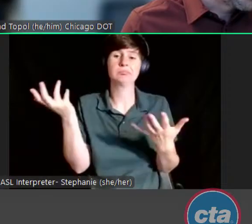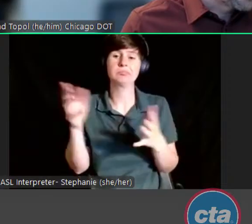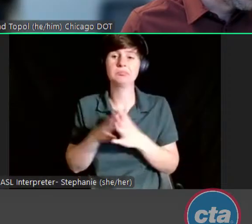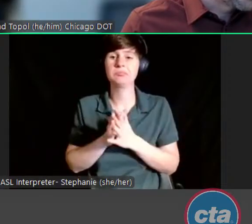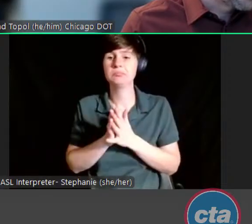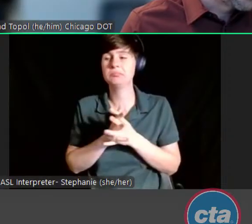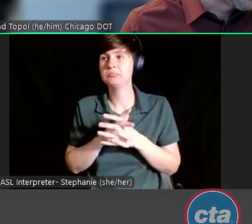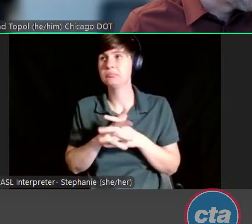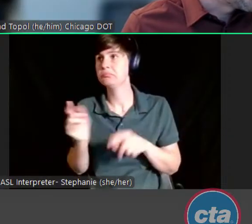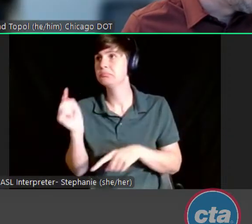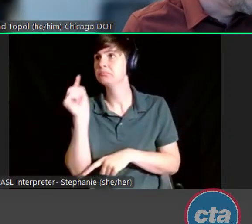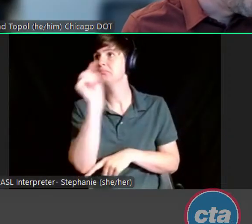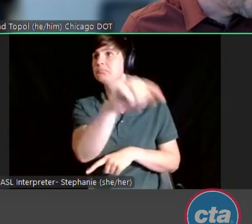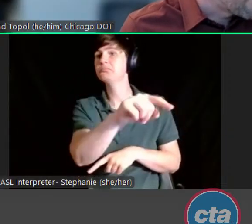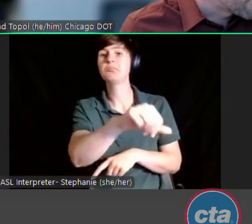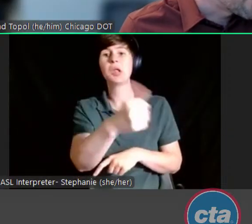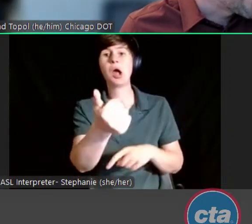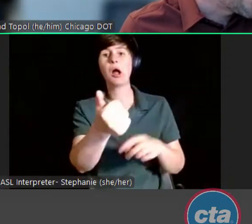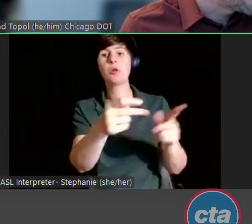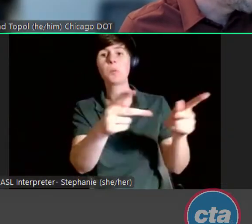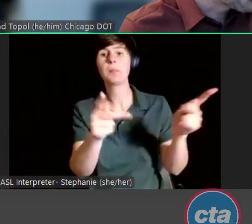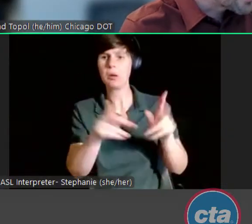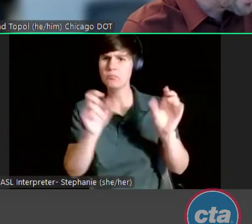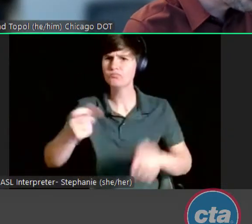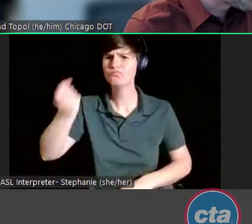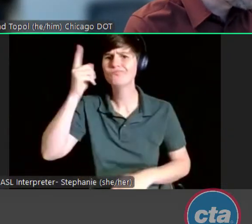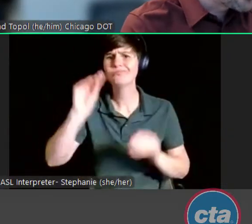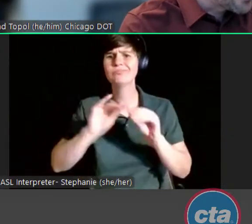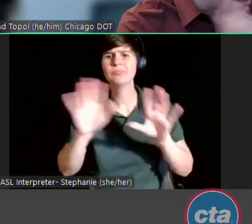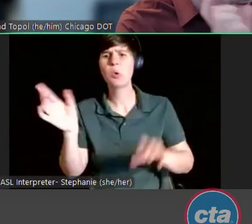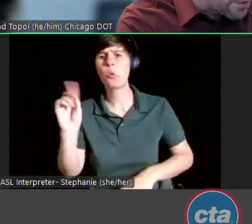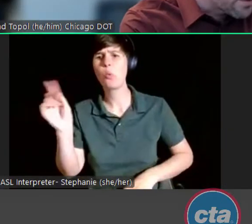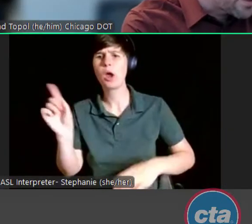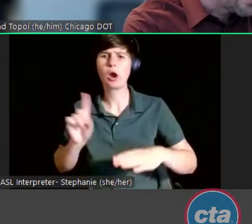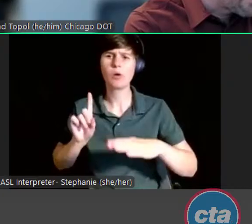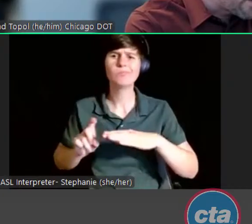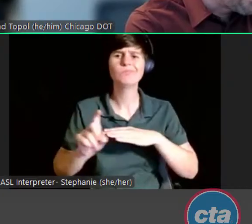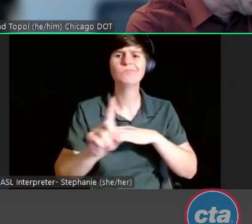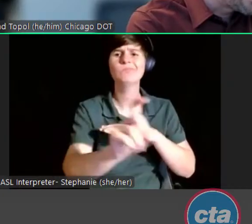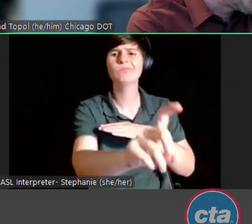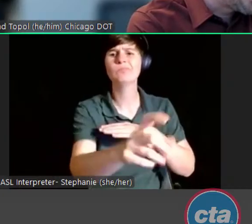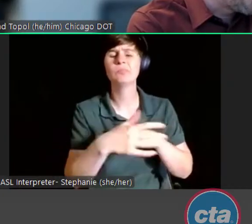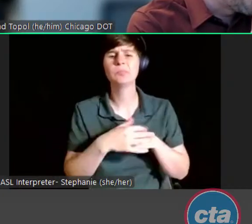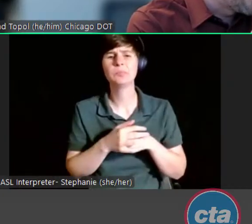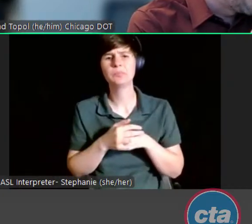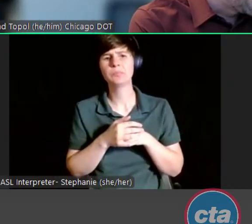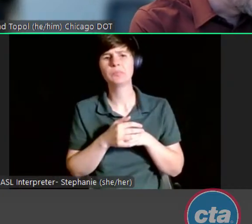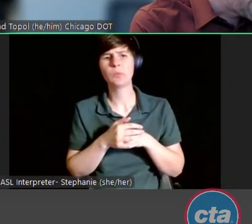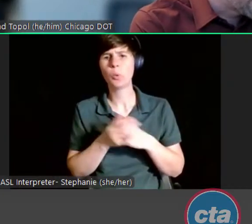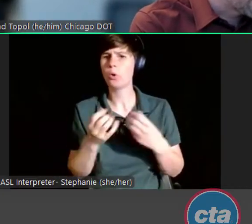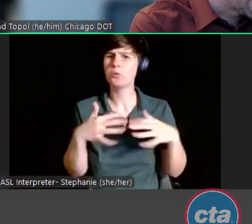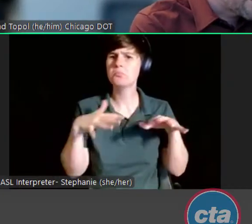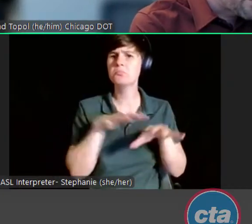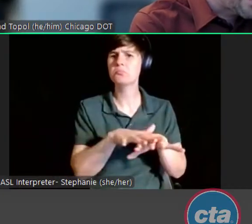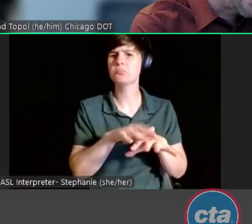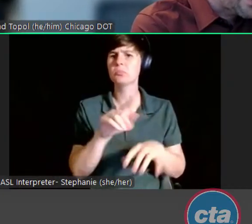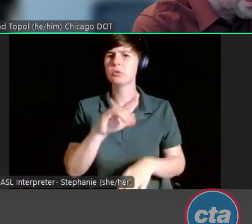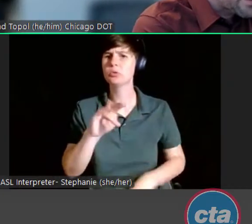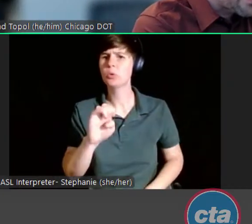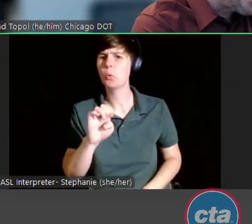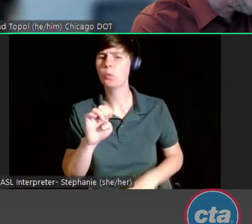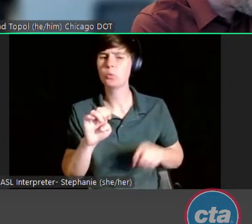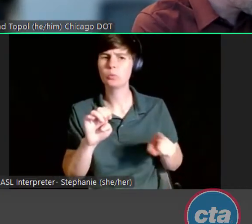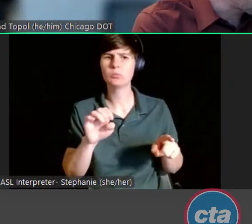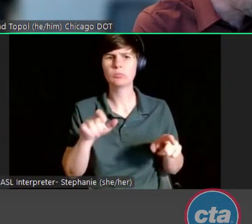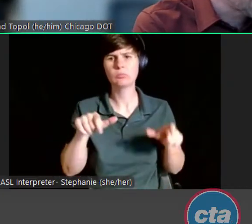where is there another facility that they may be crossing into, or a conflict zone that is linear and is following that same, that's parallel to that